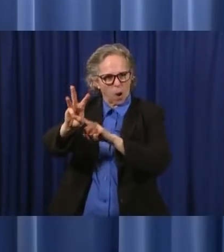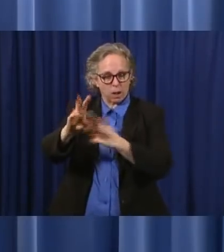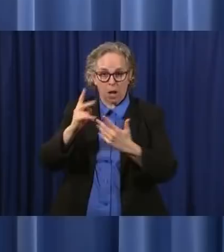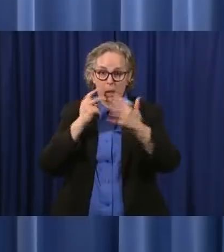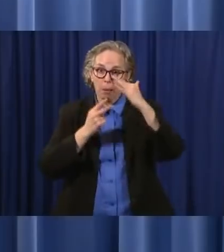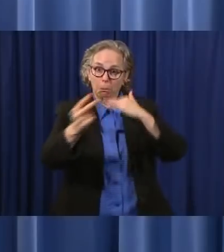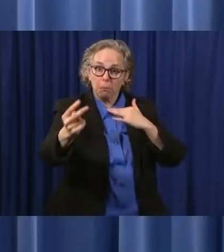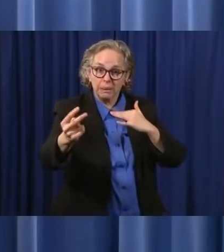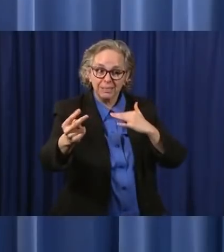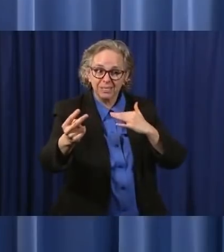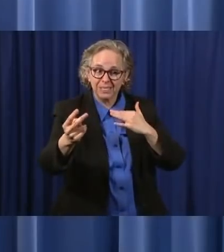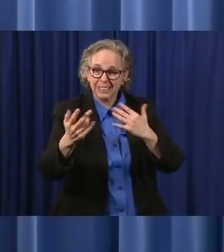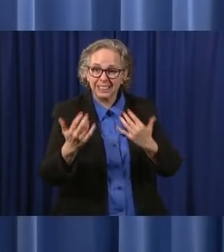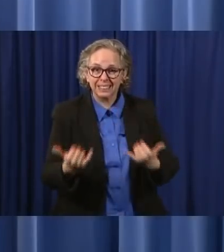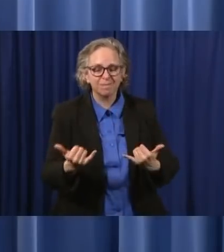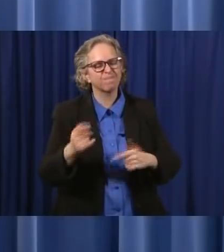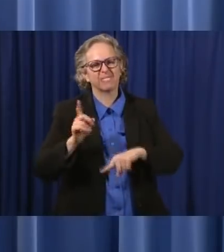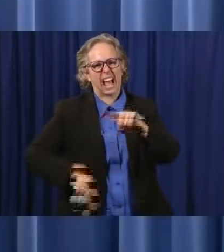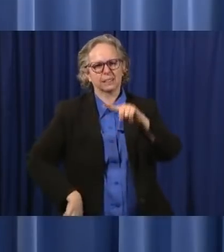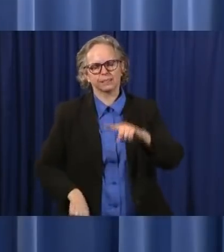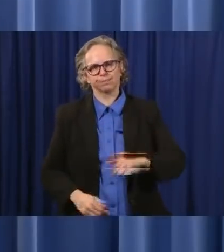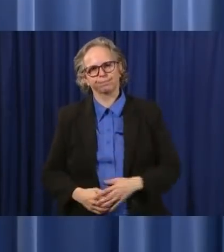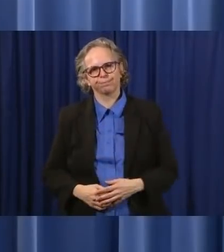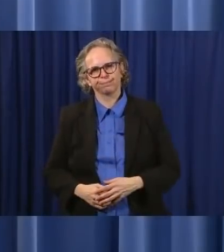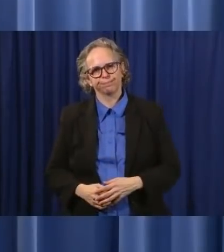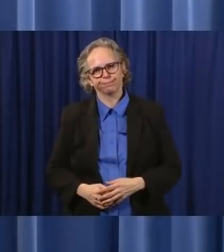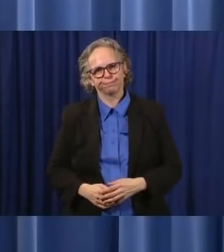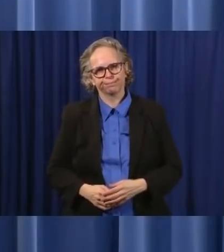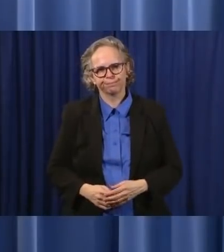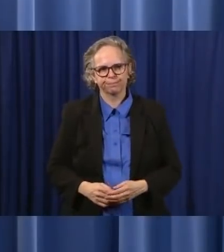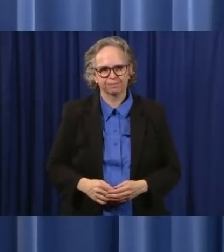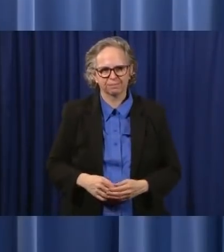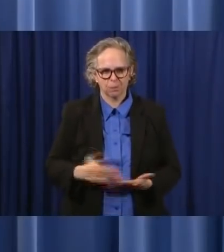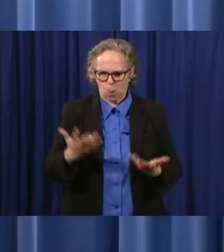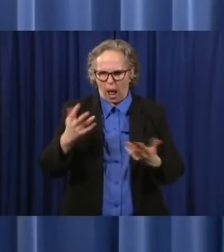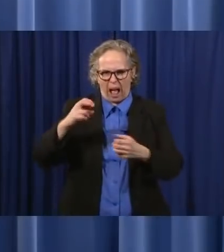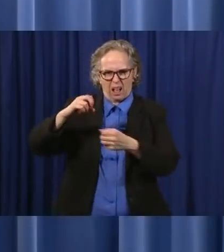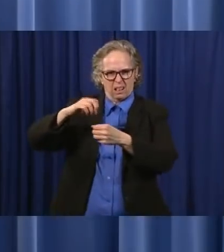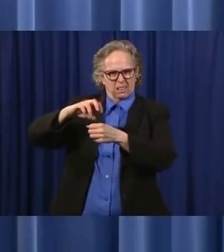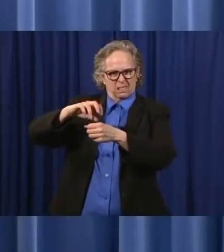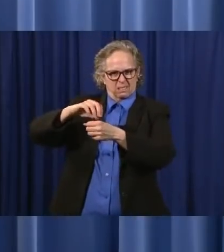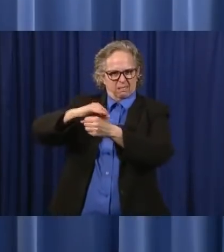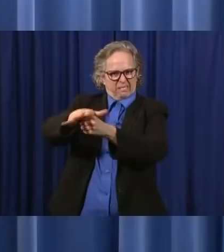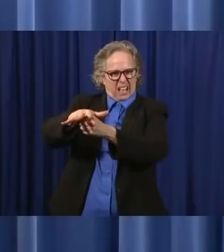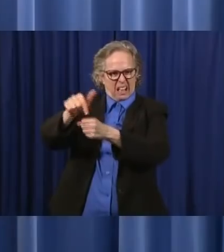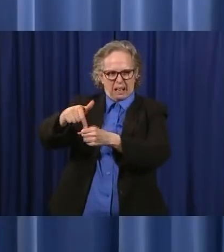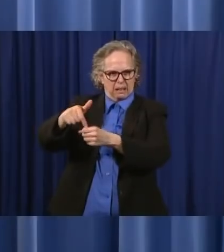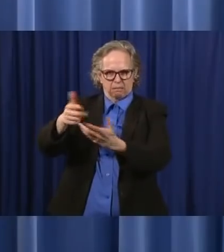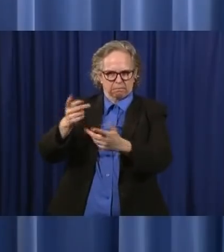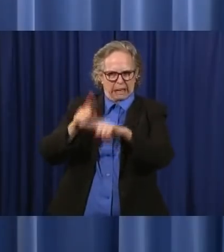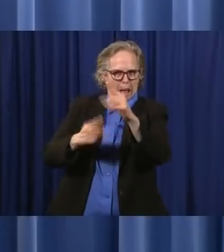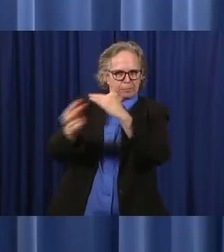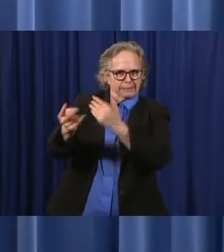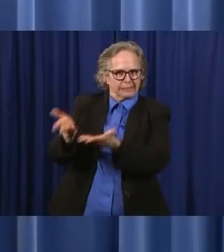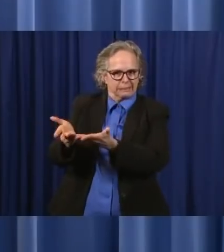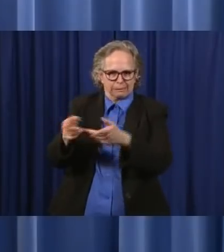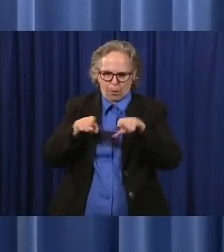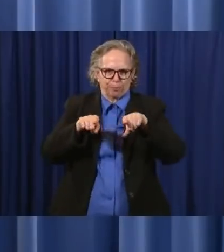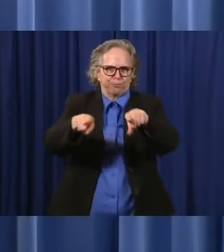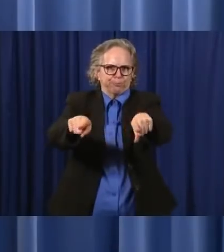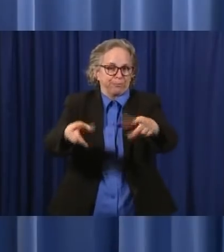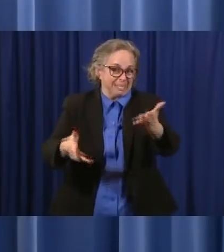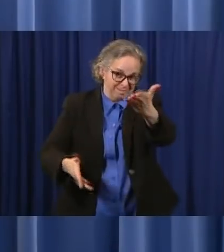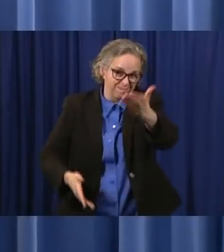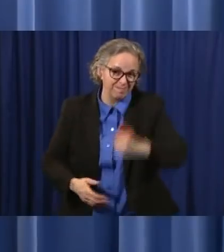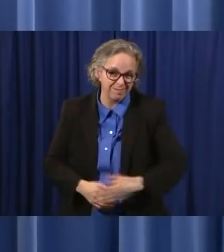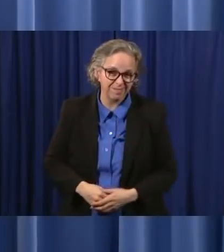where we're going to be with this virus by mid-August when these, you know, decisions are being